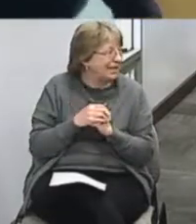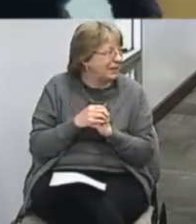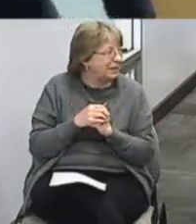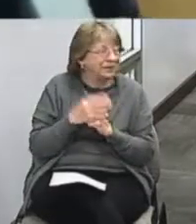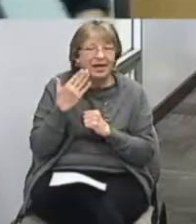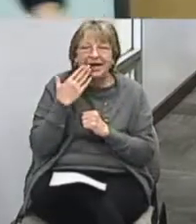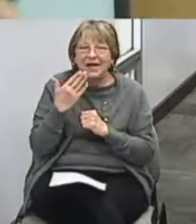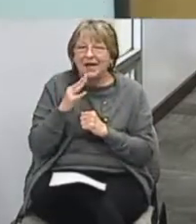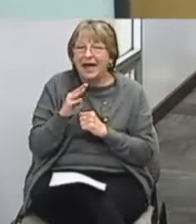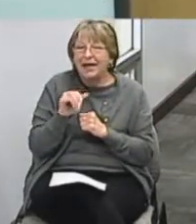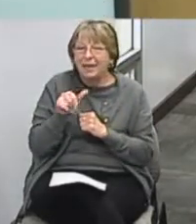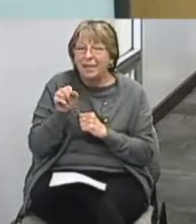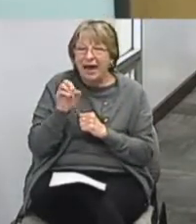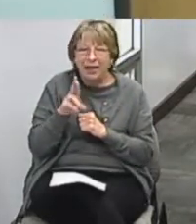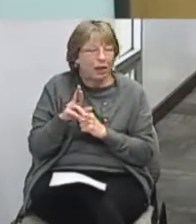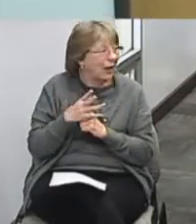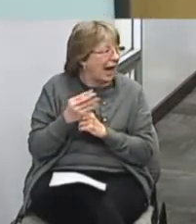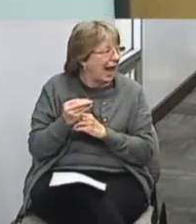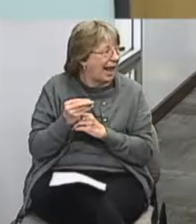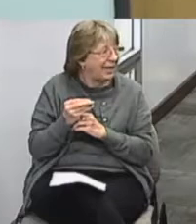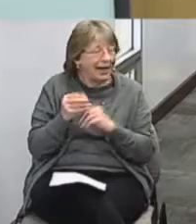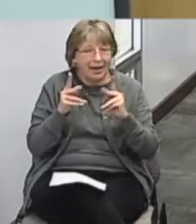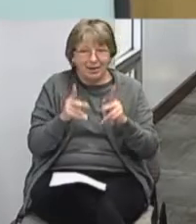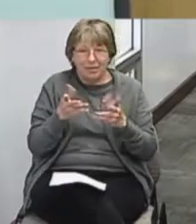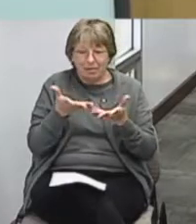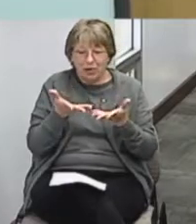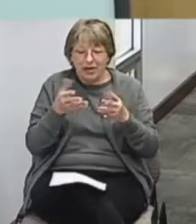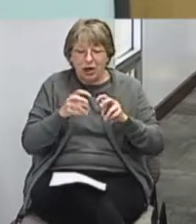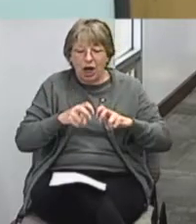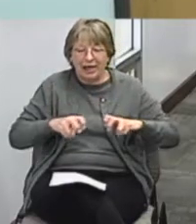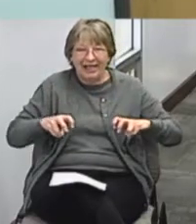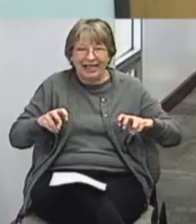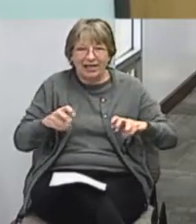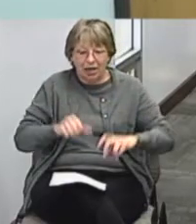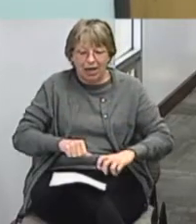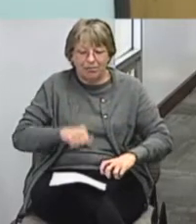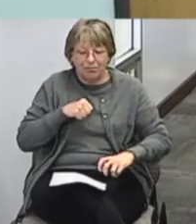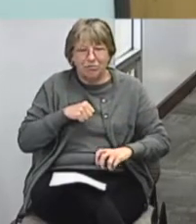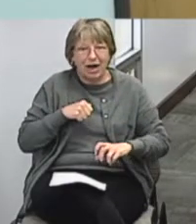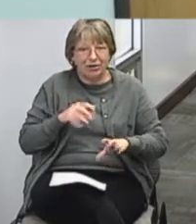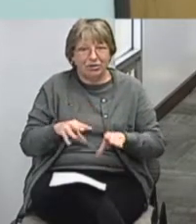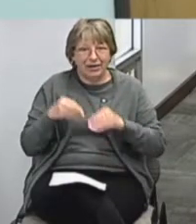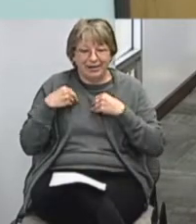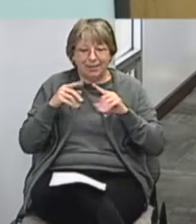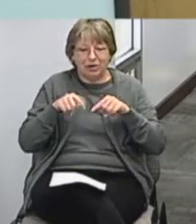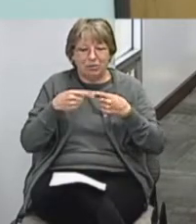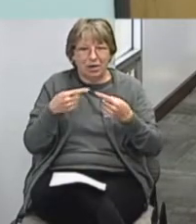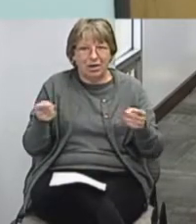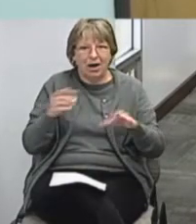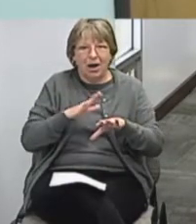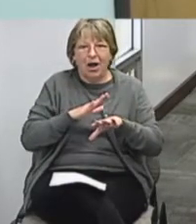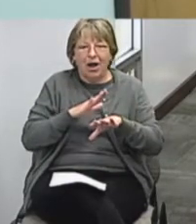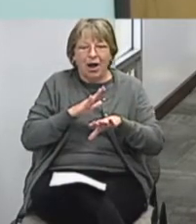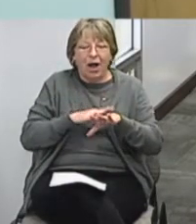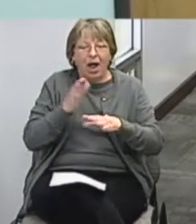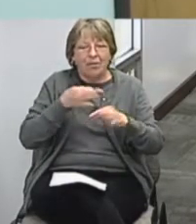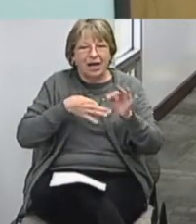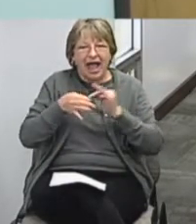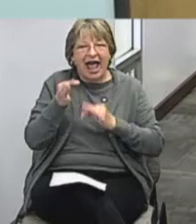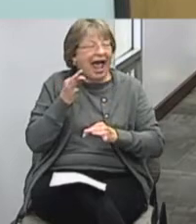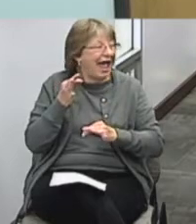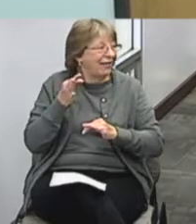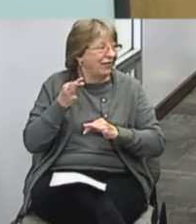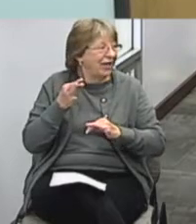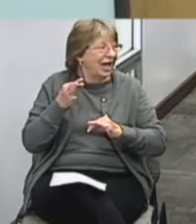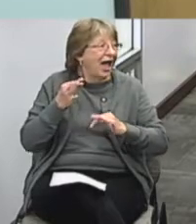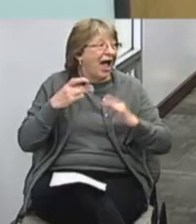Thank you, Mayor Inskeep and members of the City Council. I am proud to accept this proclamation on behalf of the Vitality Team of Hutchinson and Reno